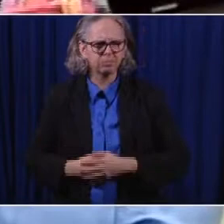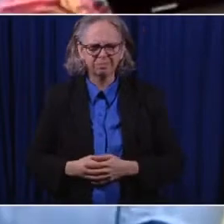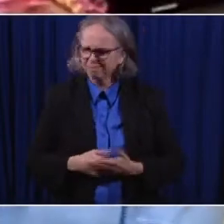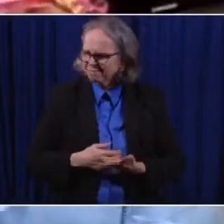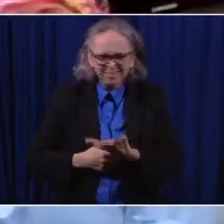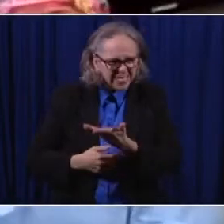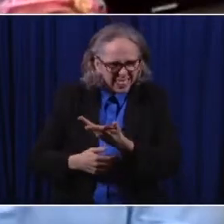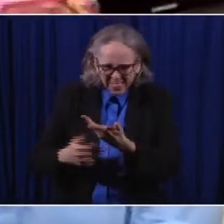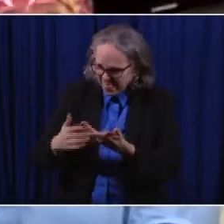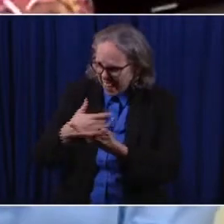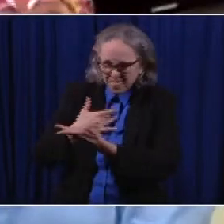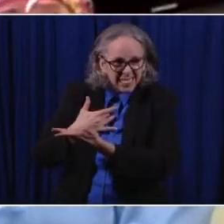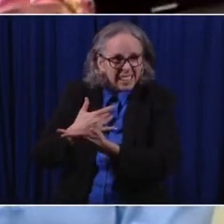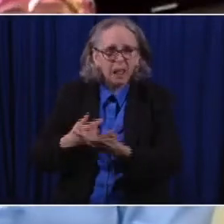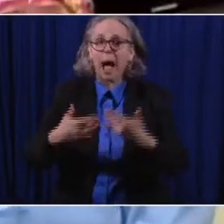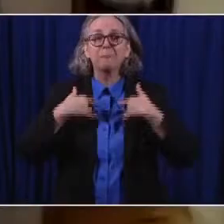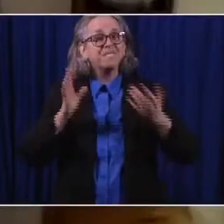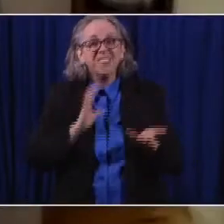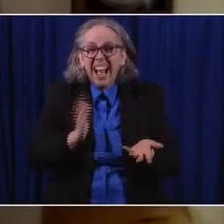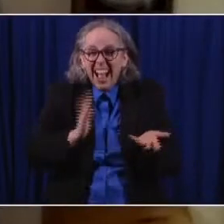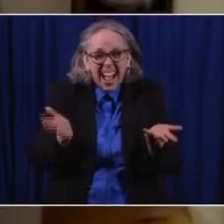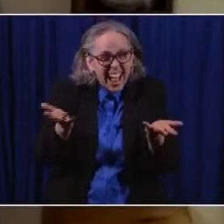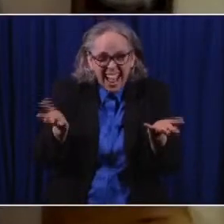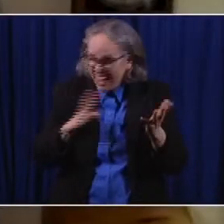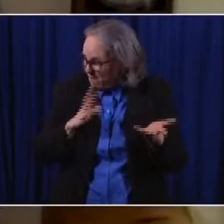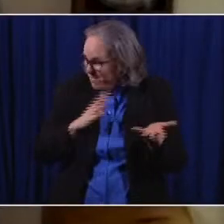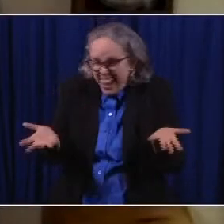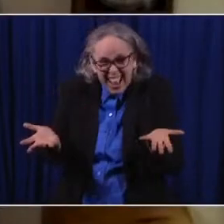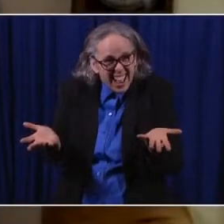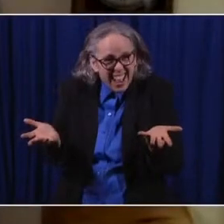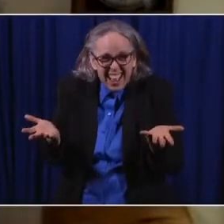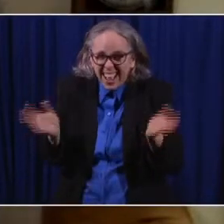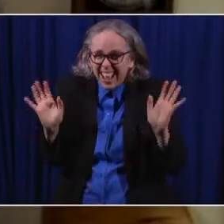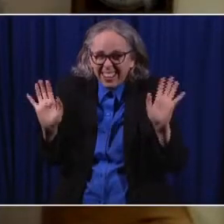fine. Okay. All right. Well, look,